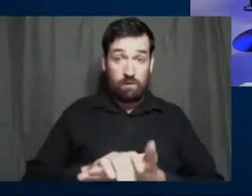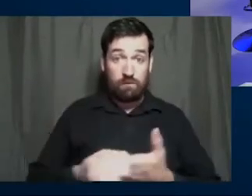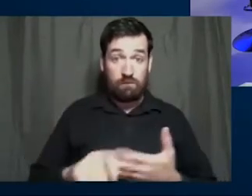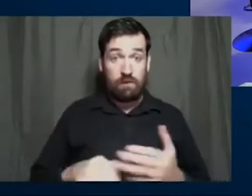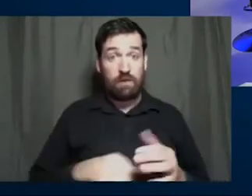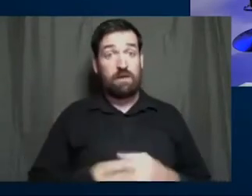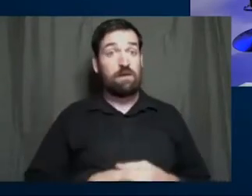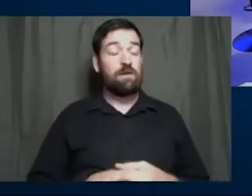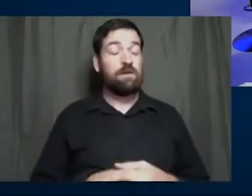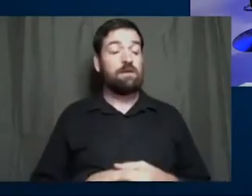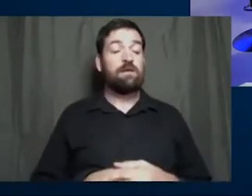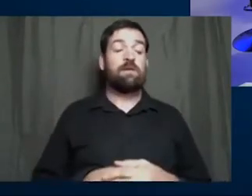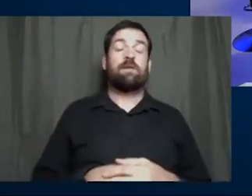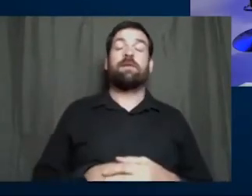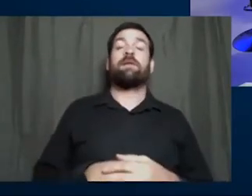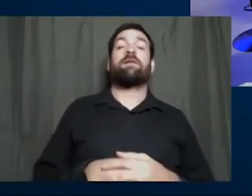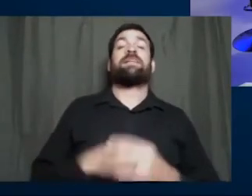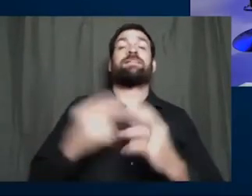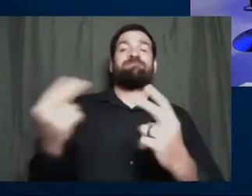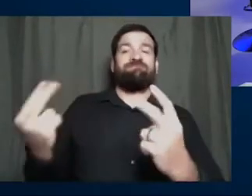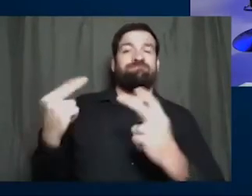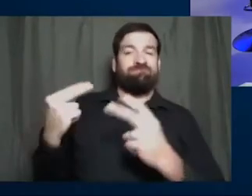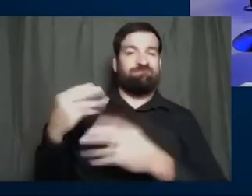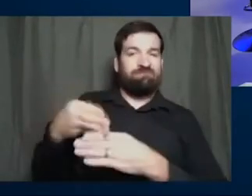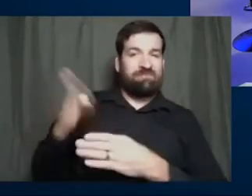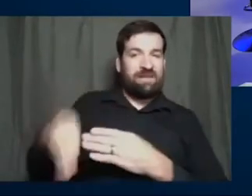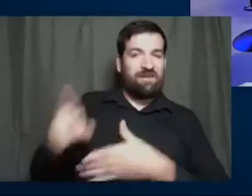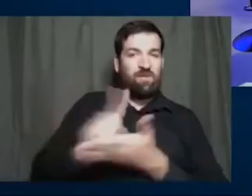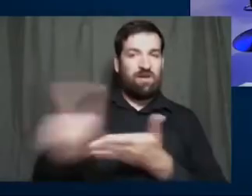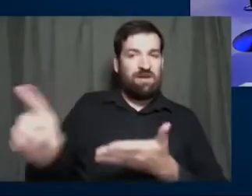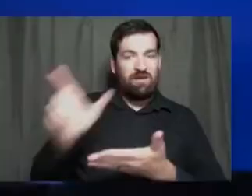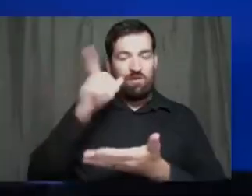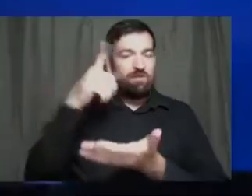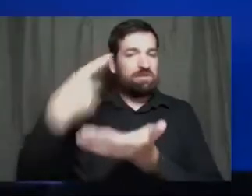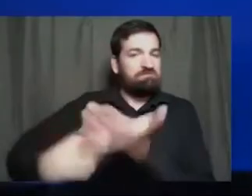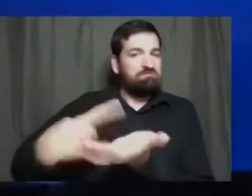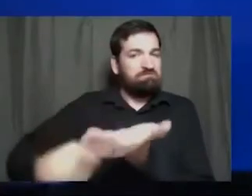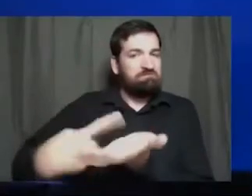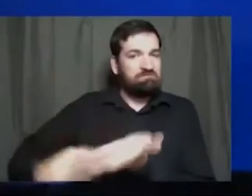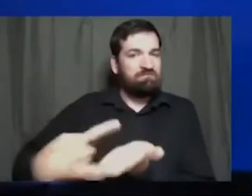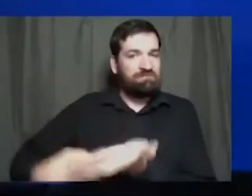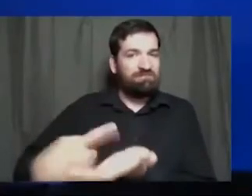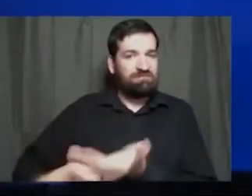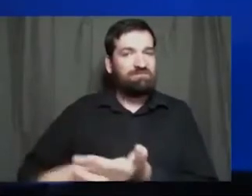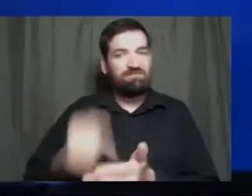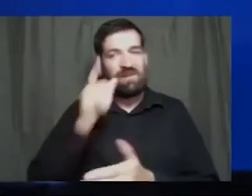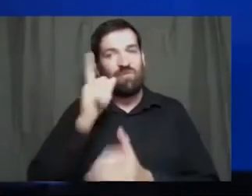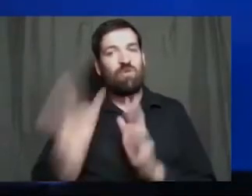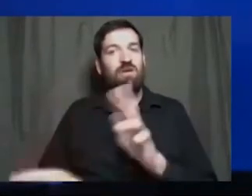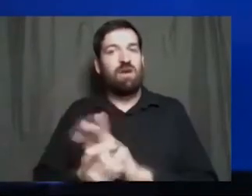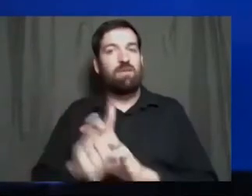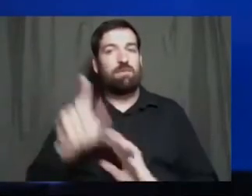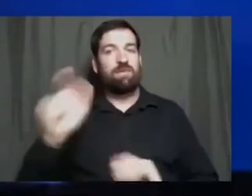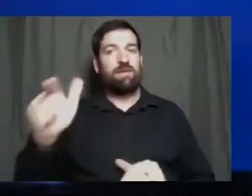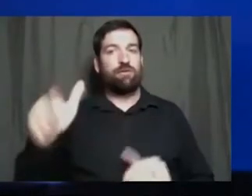Stay tuned toward the end of the week, Jess. We're going to have a big talk about it. We're going to have a big thing about that. This is going to pop up on our radar. You know, I